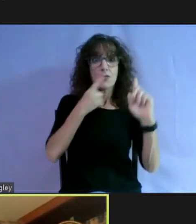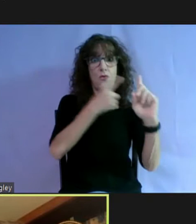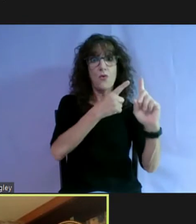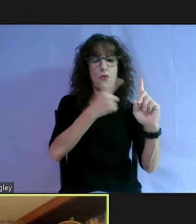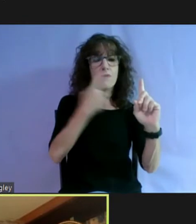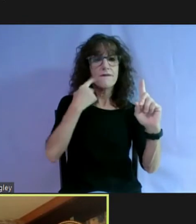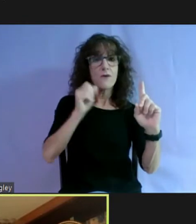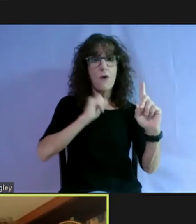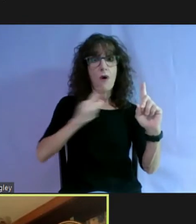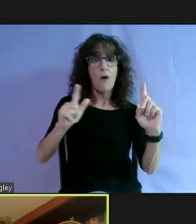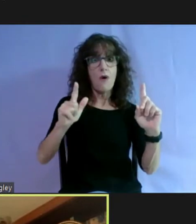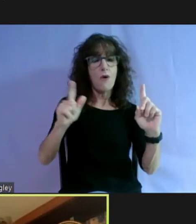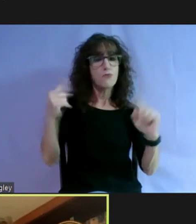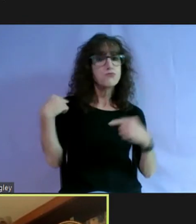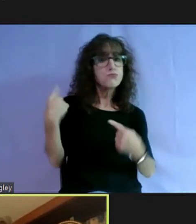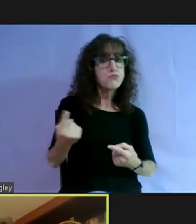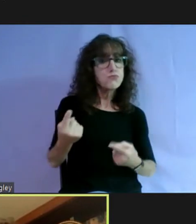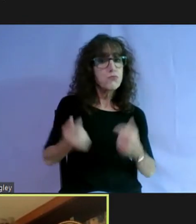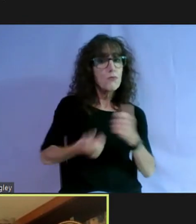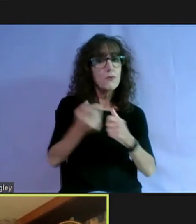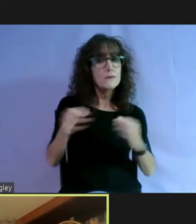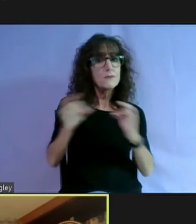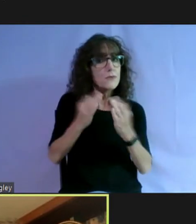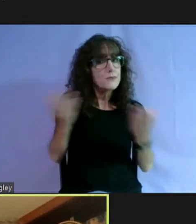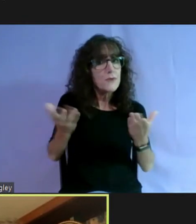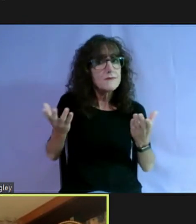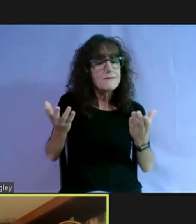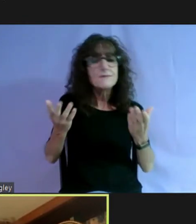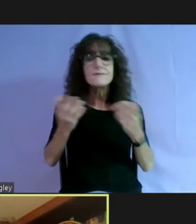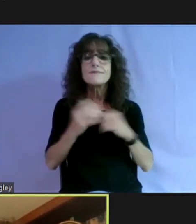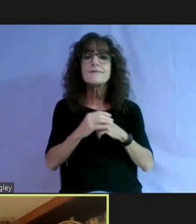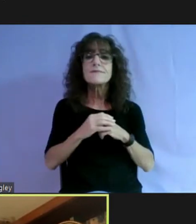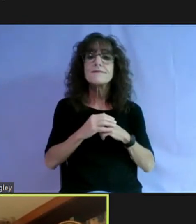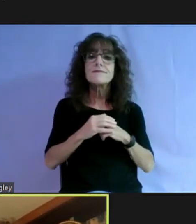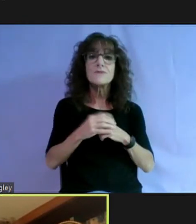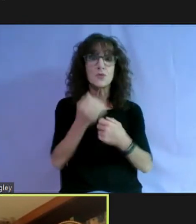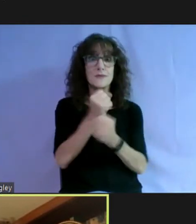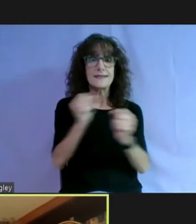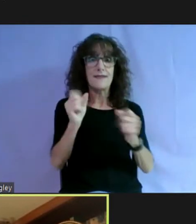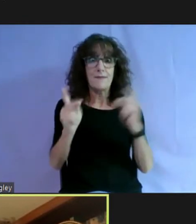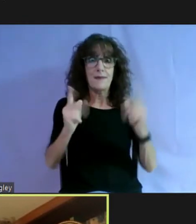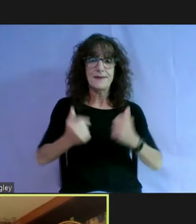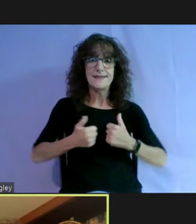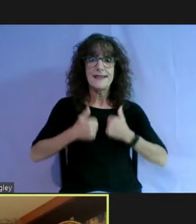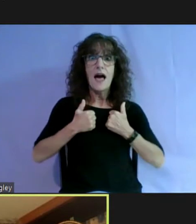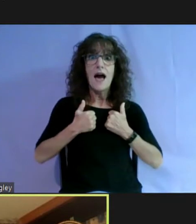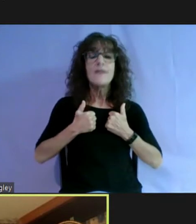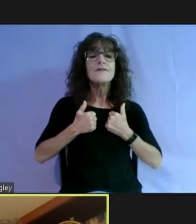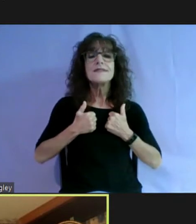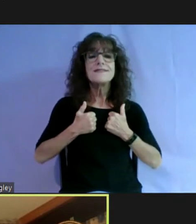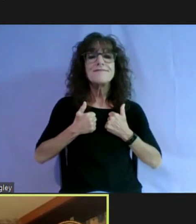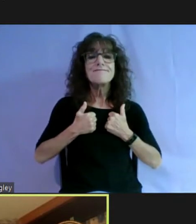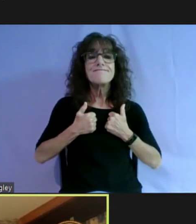of this has been first and foremost to save lives. And I think that we